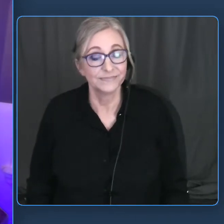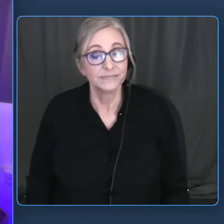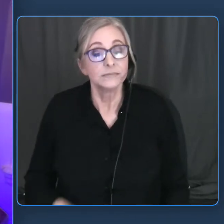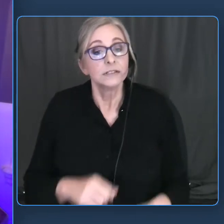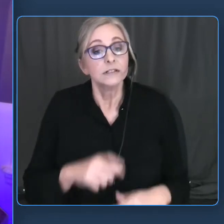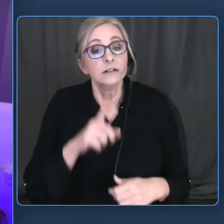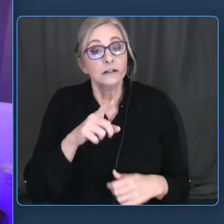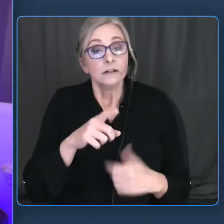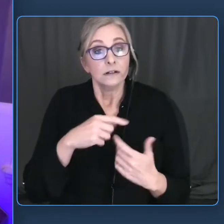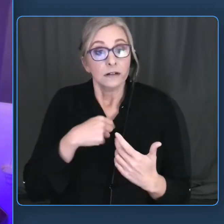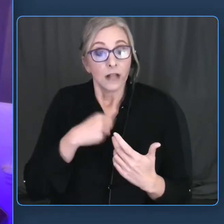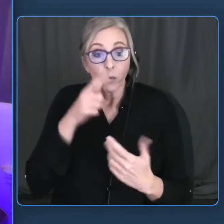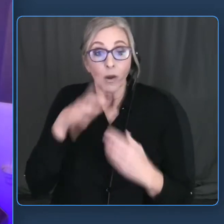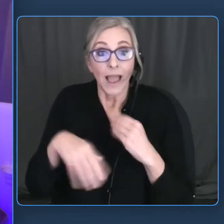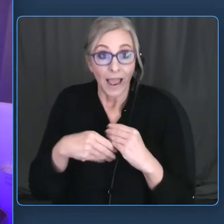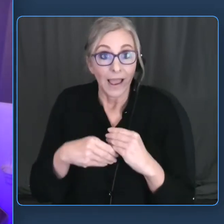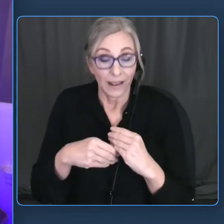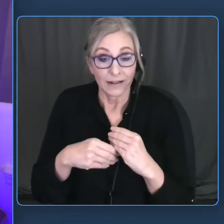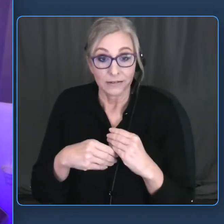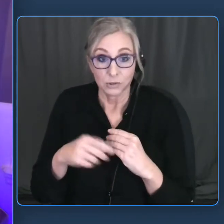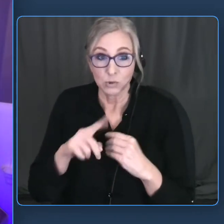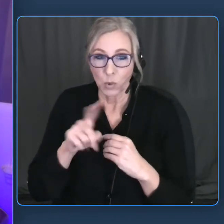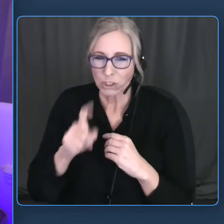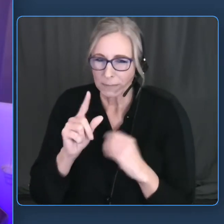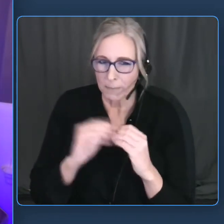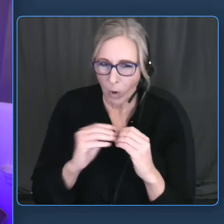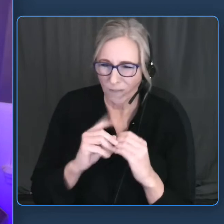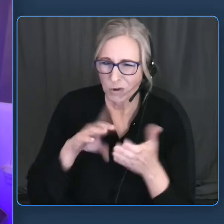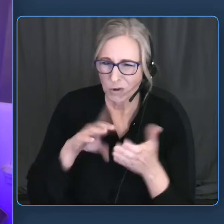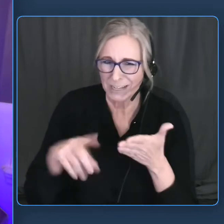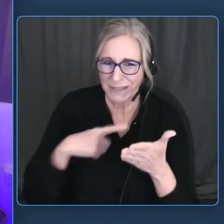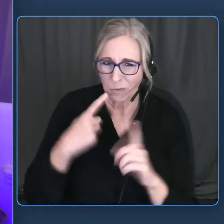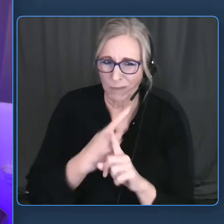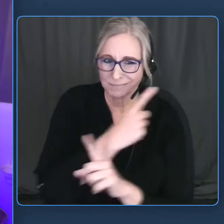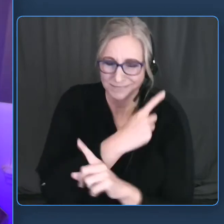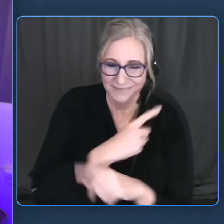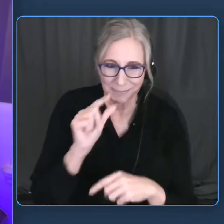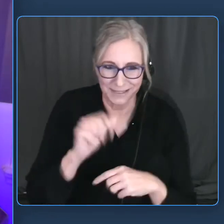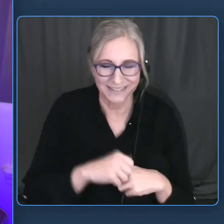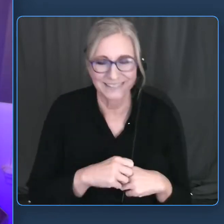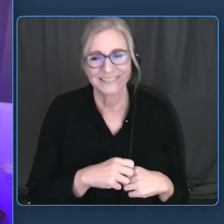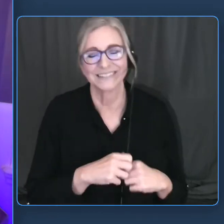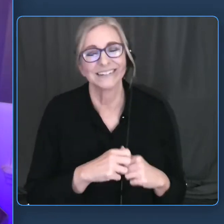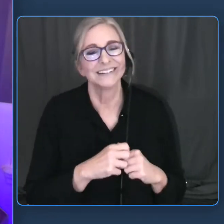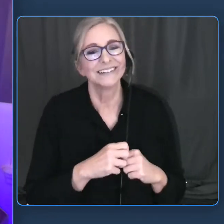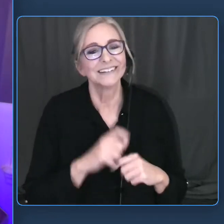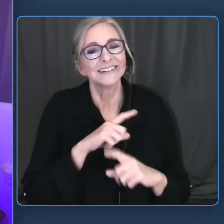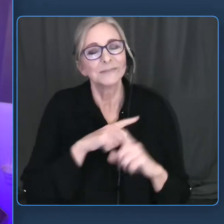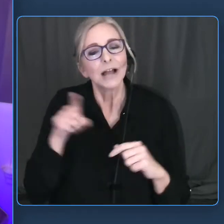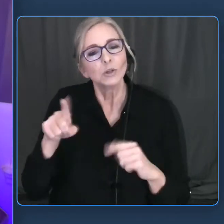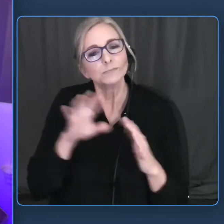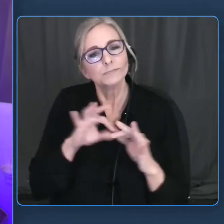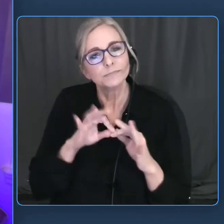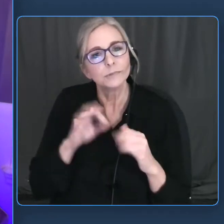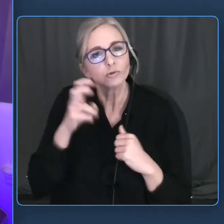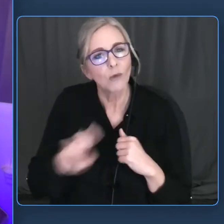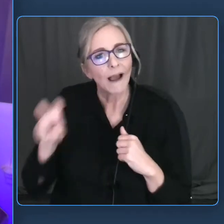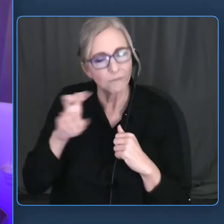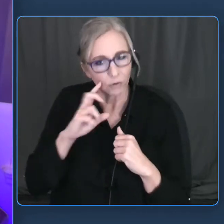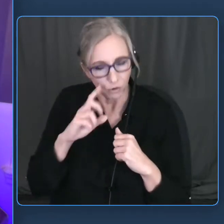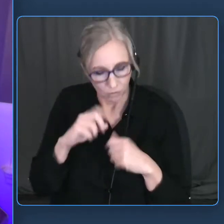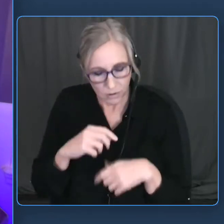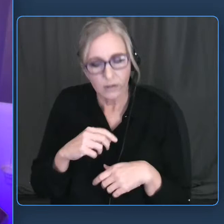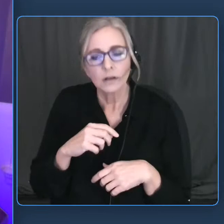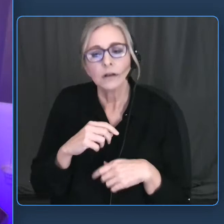I'm going to add to the question a little bit. So forgive me for going off script just for a moment, but you talked about travel